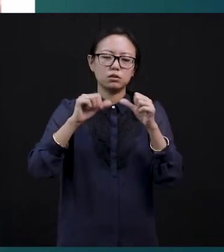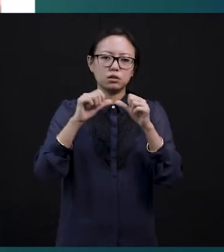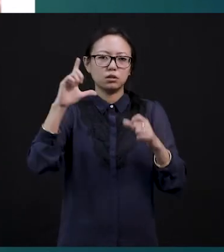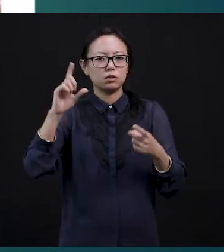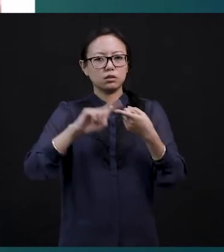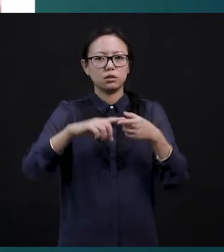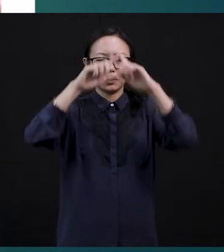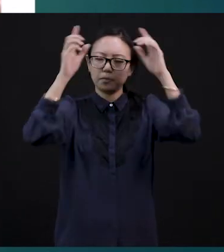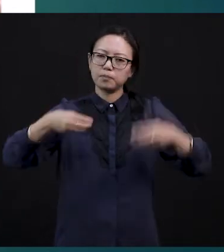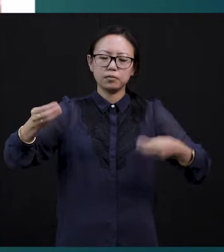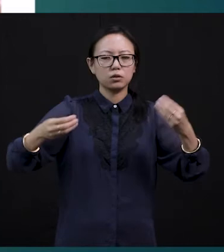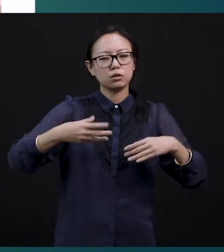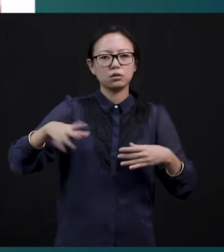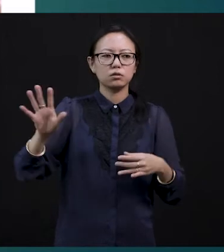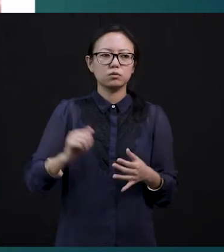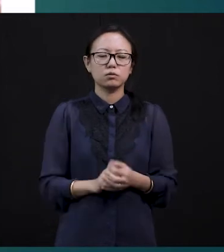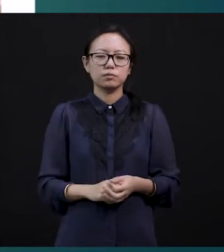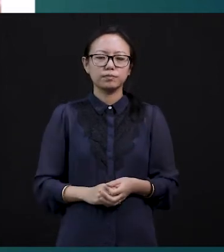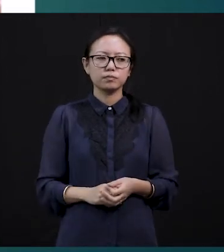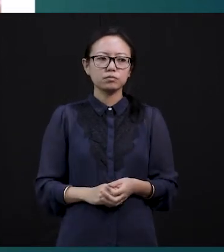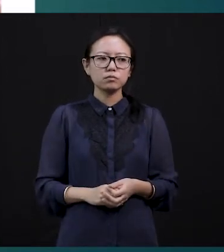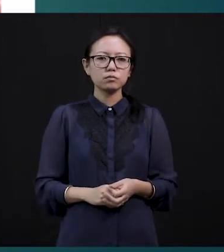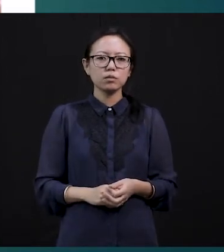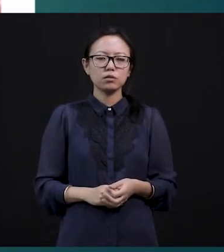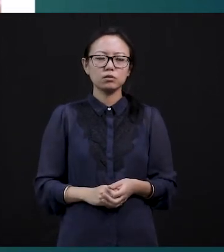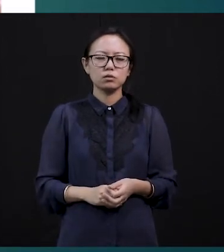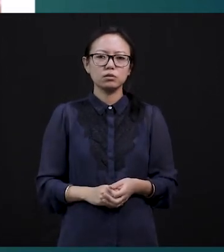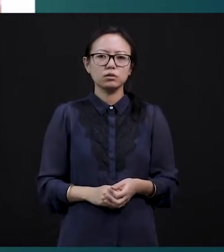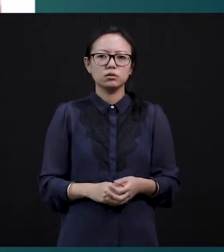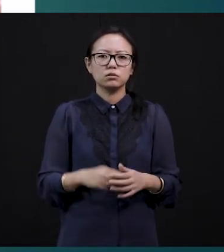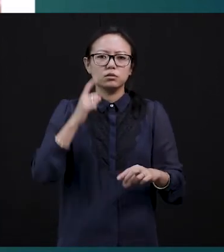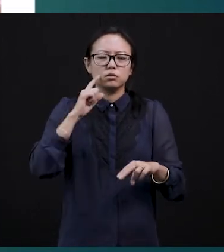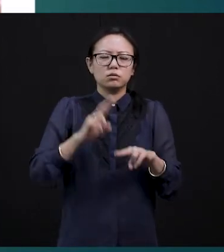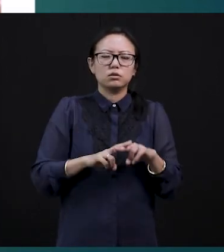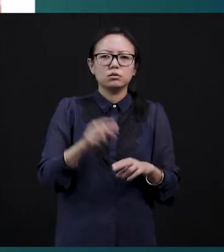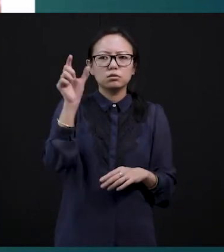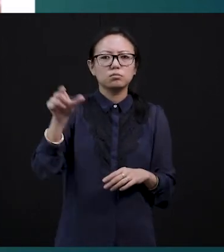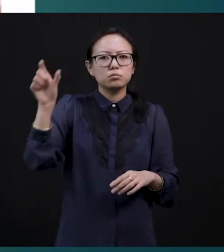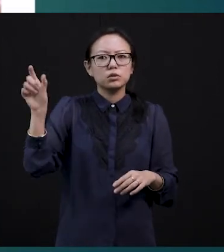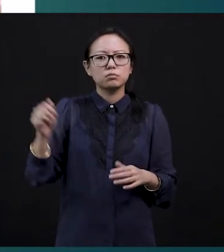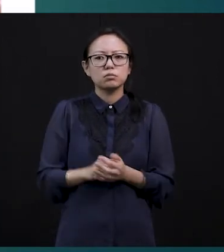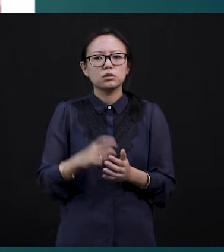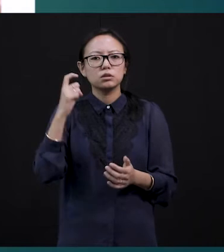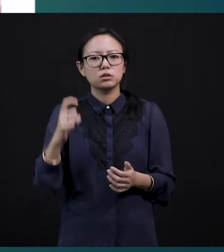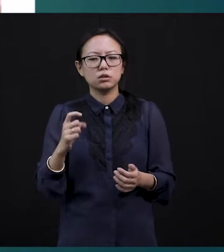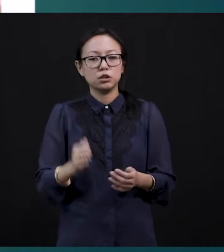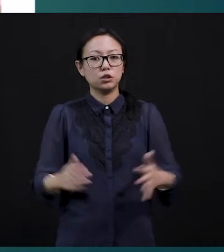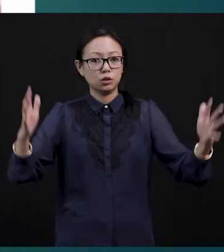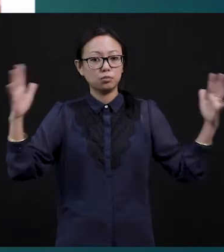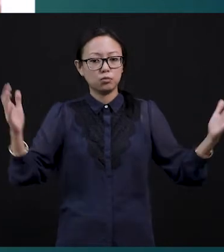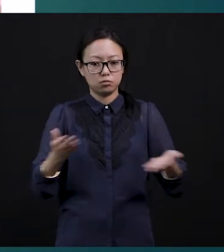it will be cheaper for you. So people who are dealing with products that are more. So if there is a shop where I